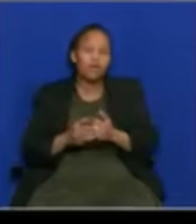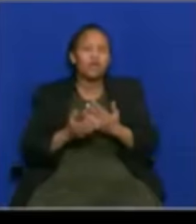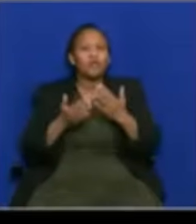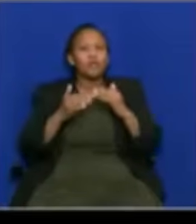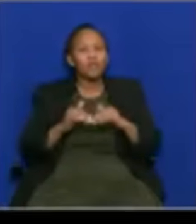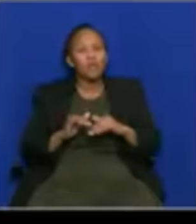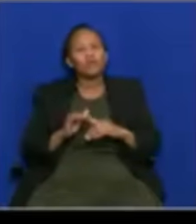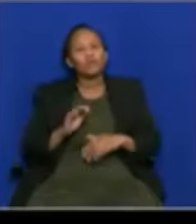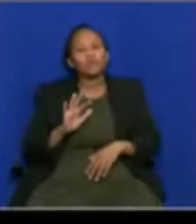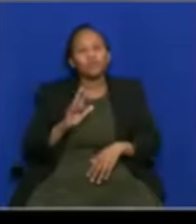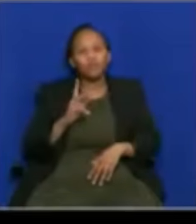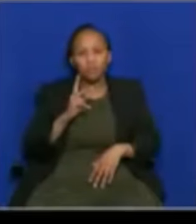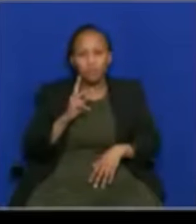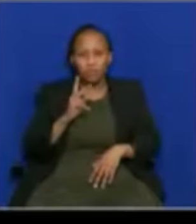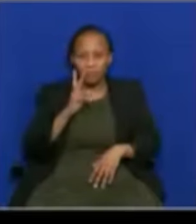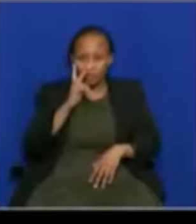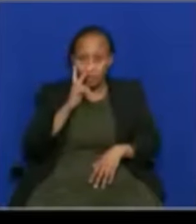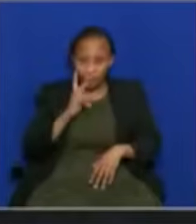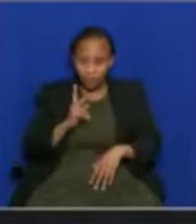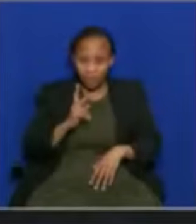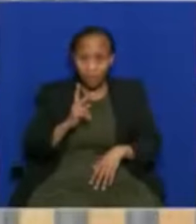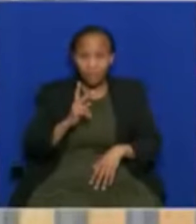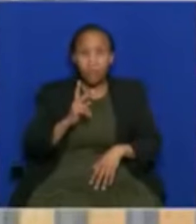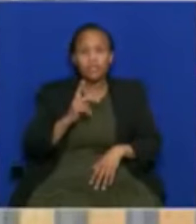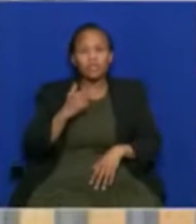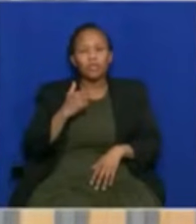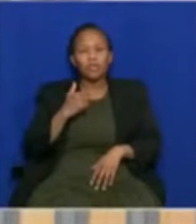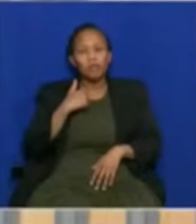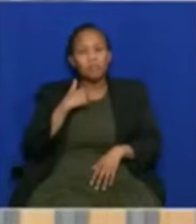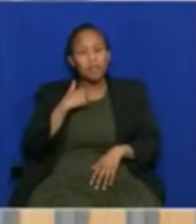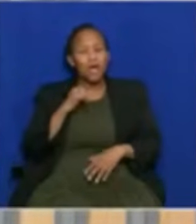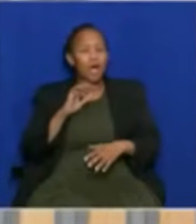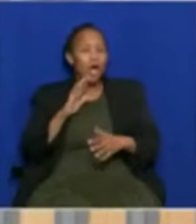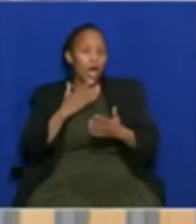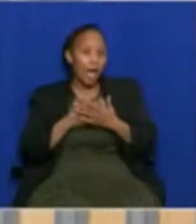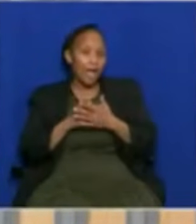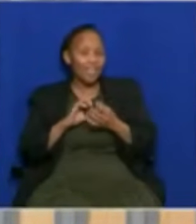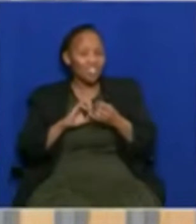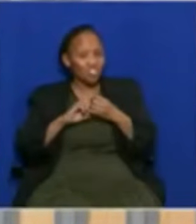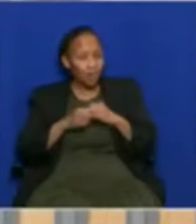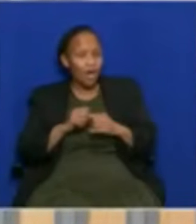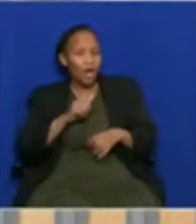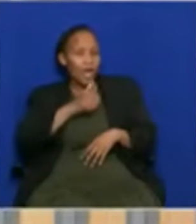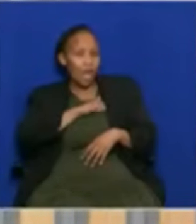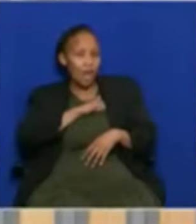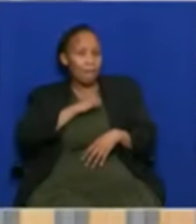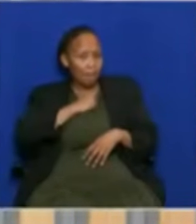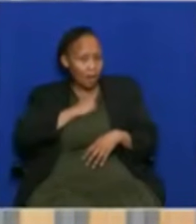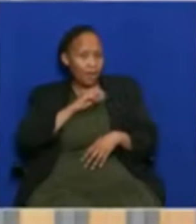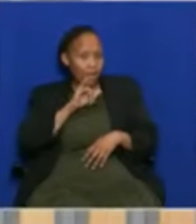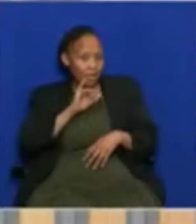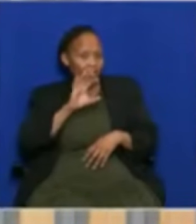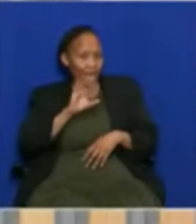making a point that I could try my luck if I wanted to also. Page 179.